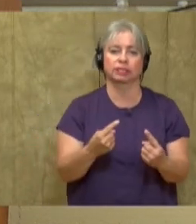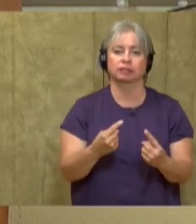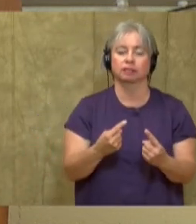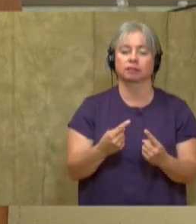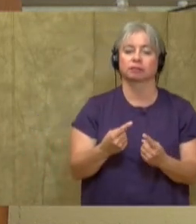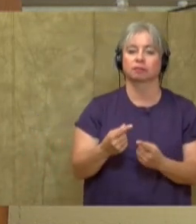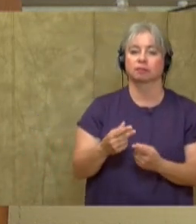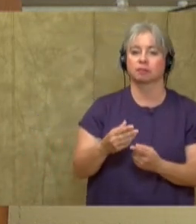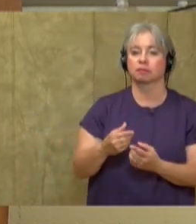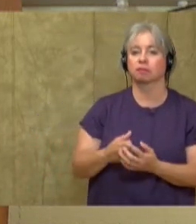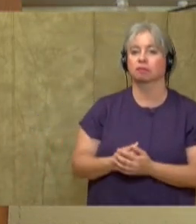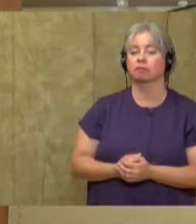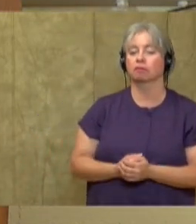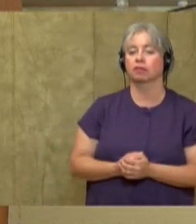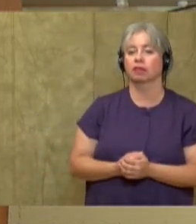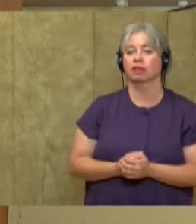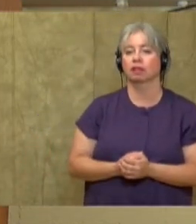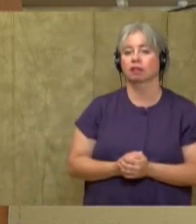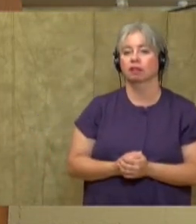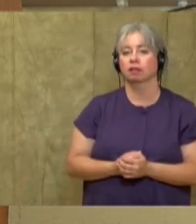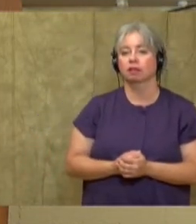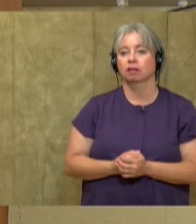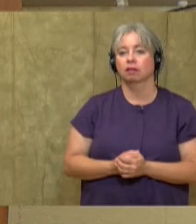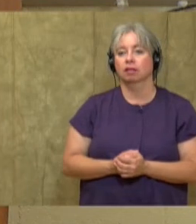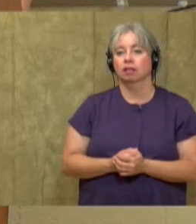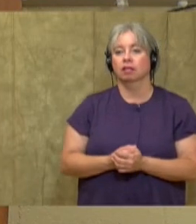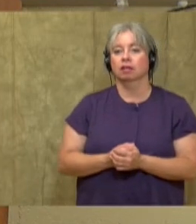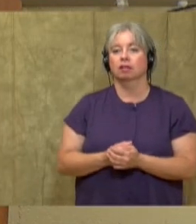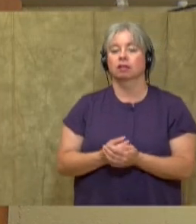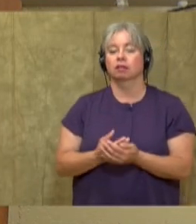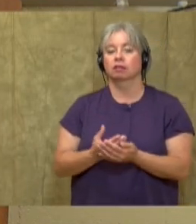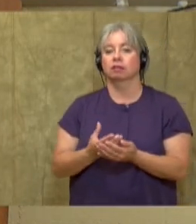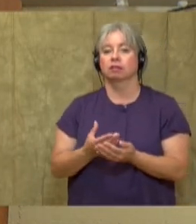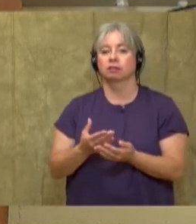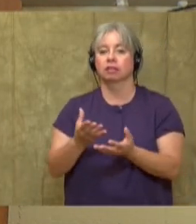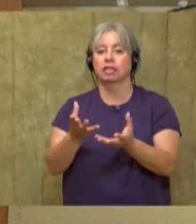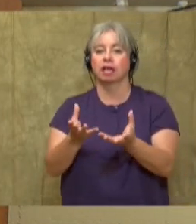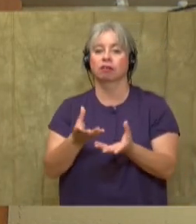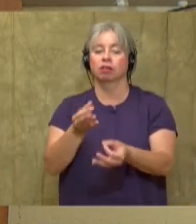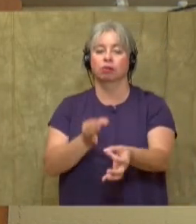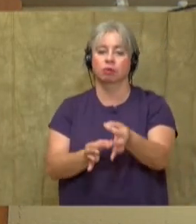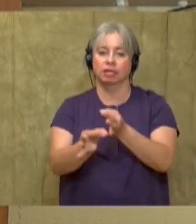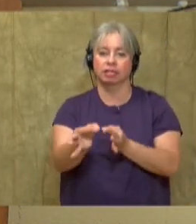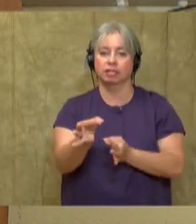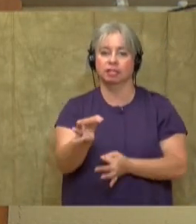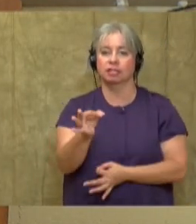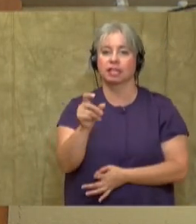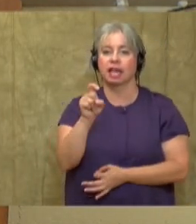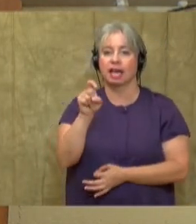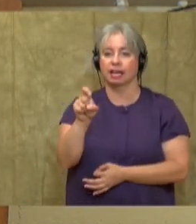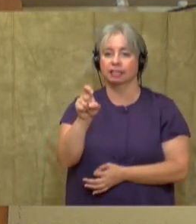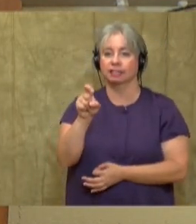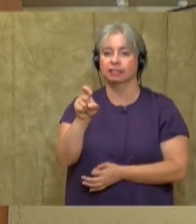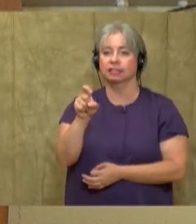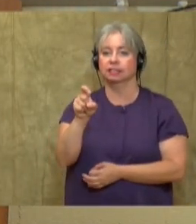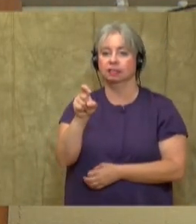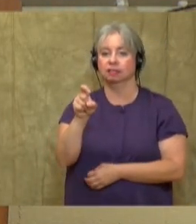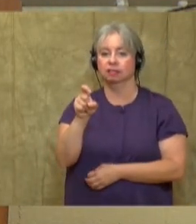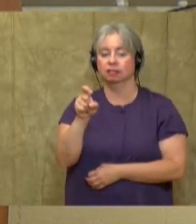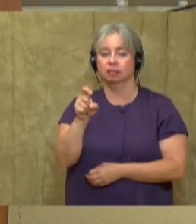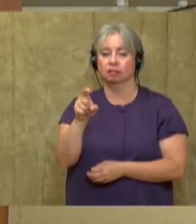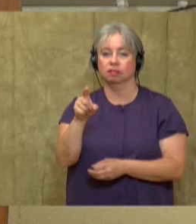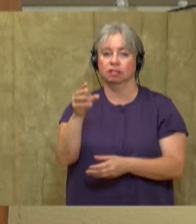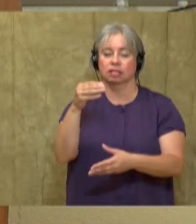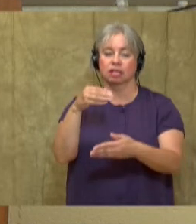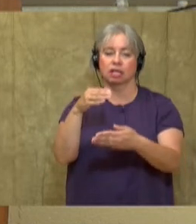This is it. And now we want to plug in our x value, because it said that's what years is, x, into